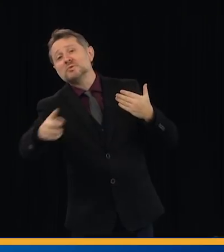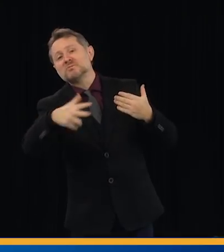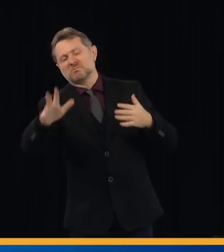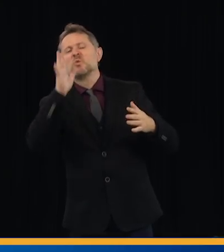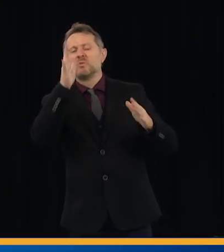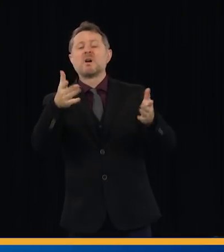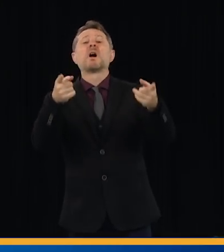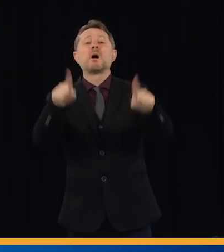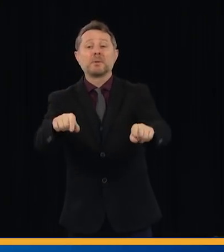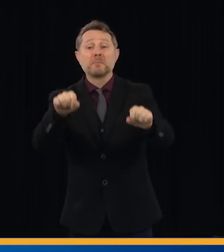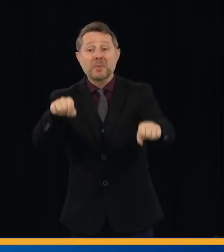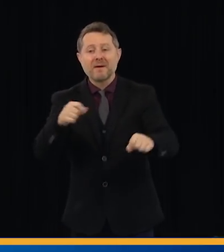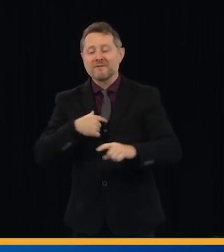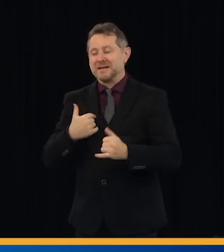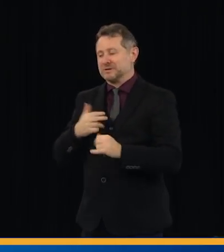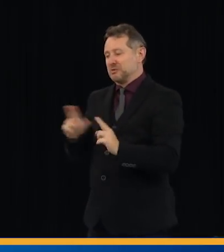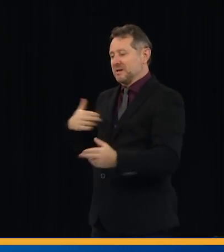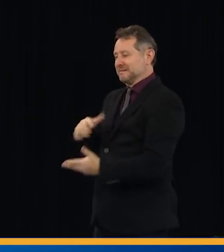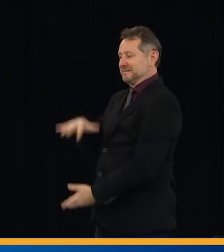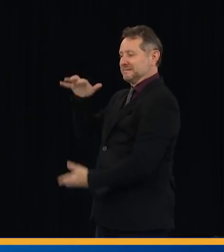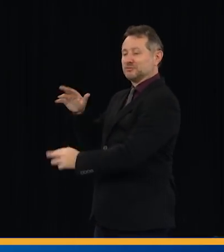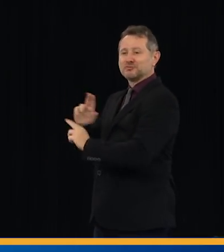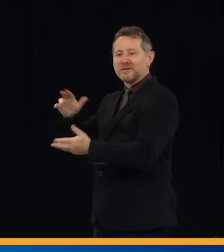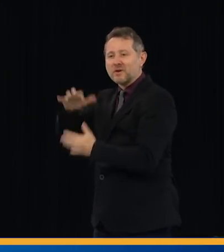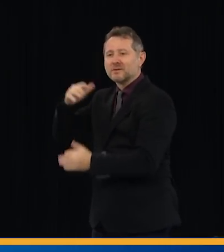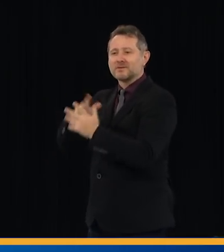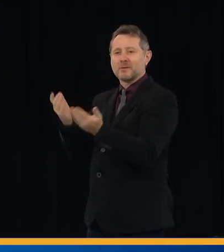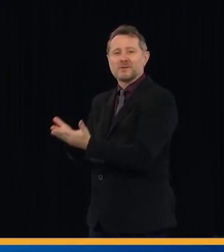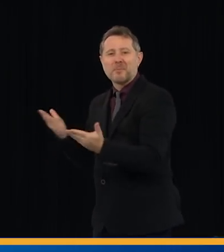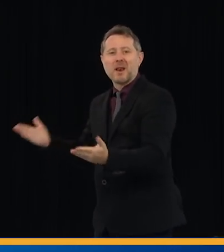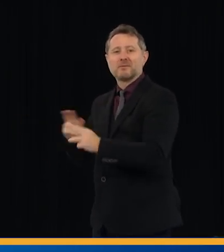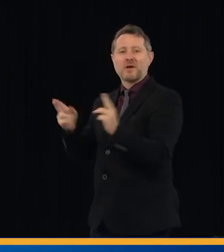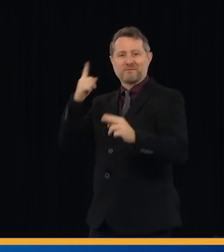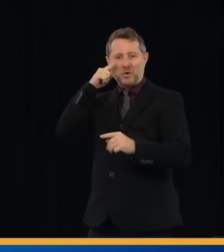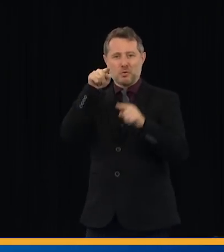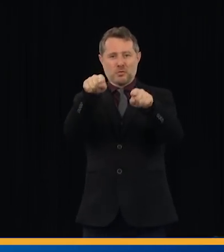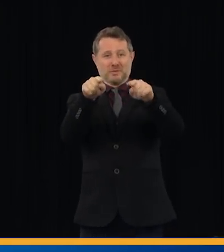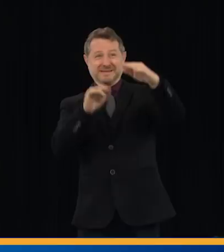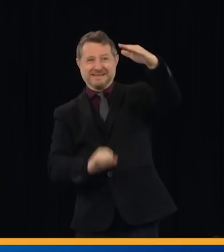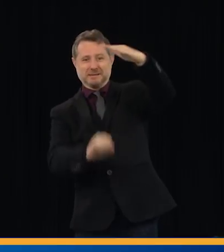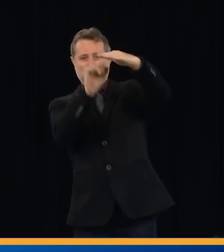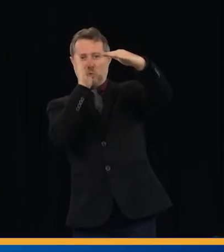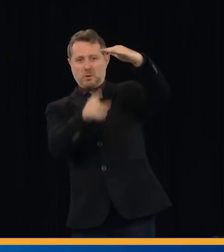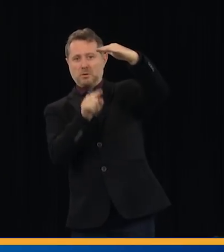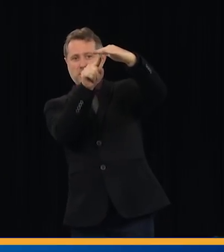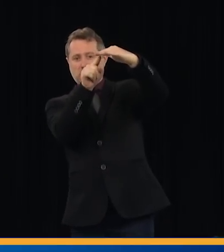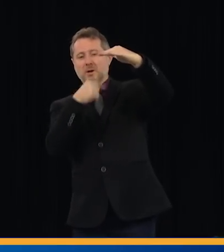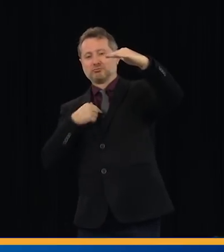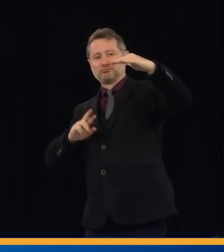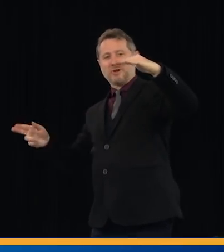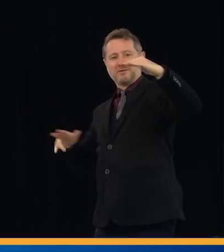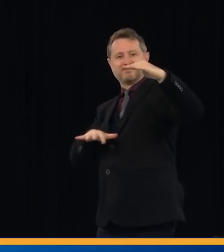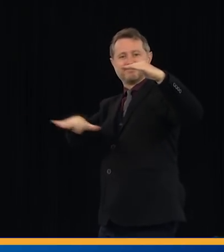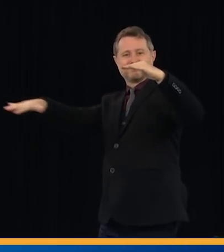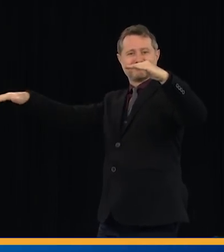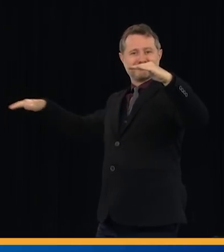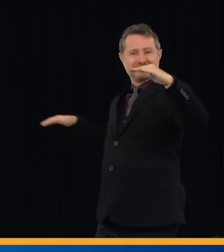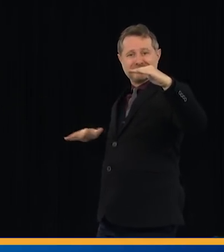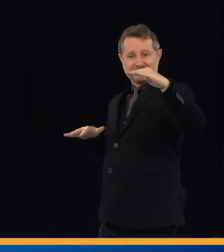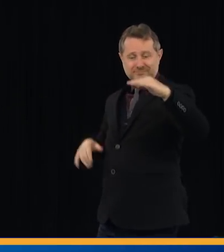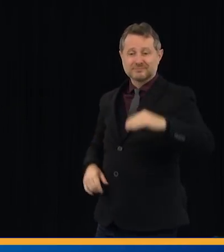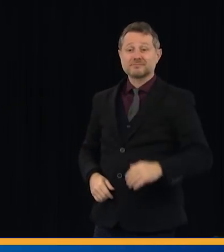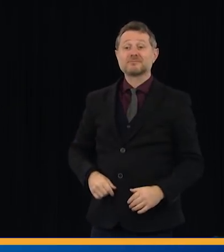stockpile today for a possible reality 14 to 21 days from now. I'm not going to